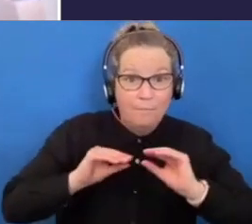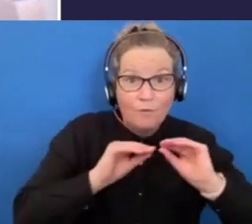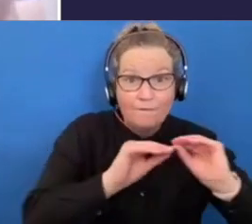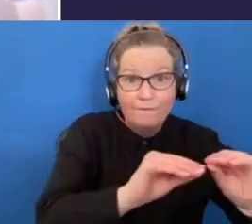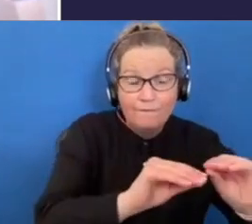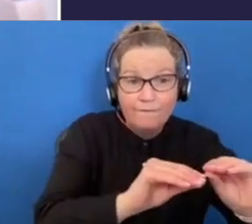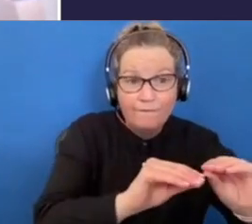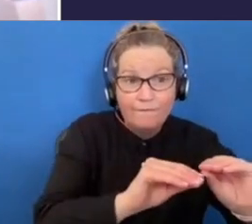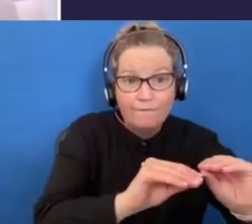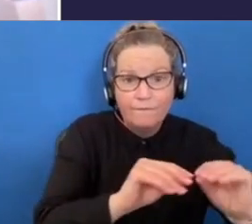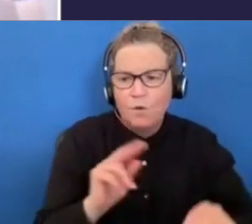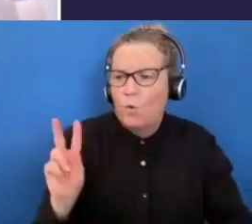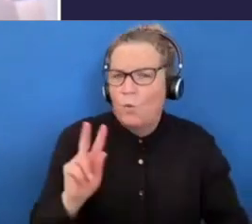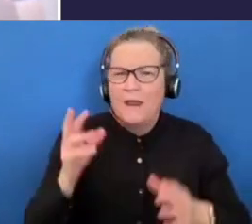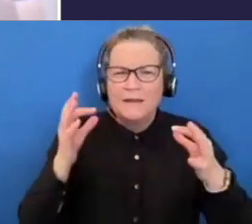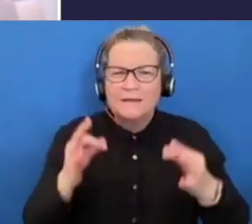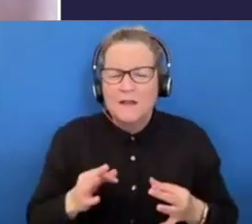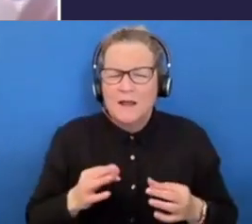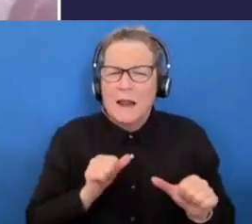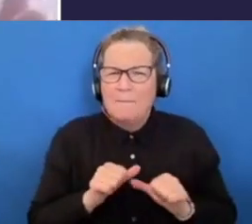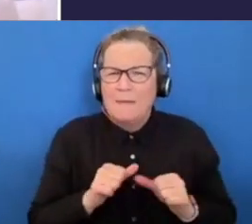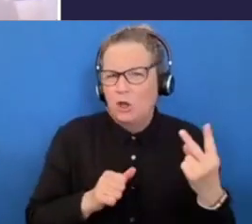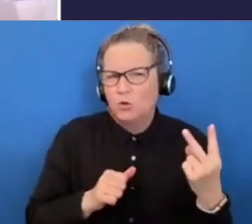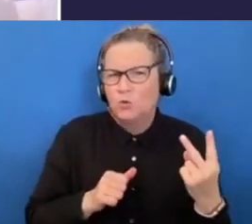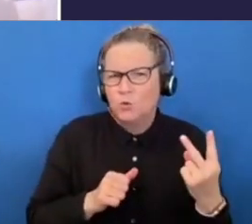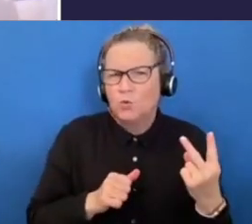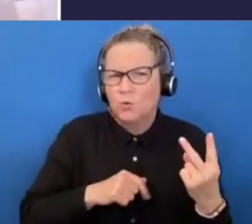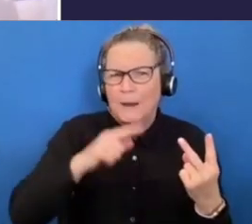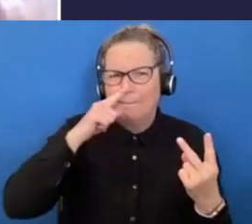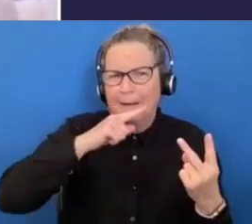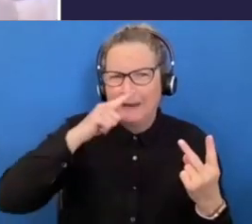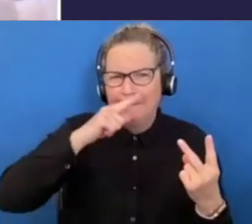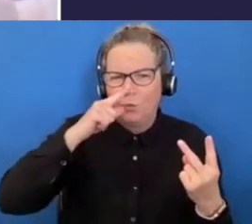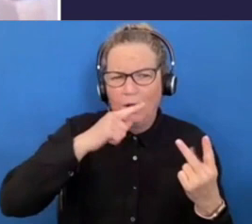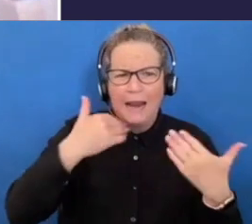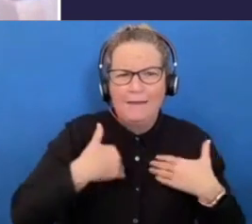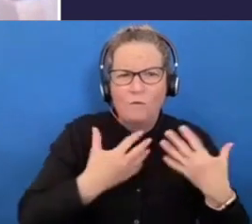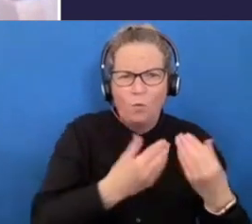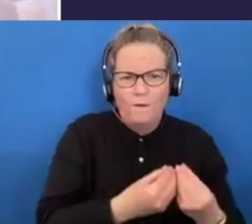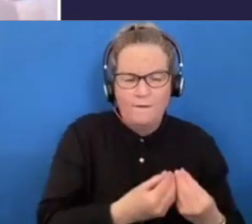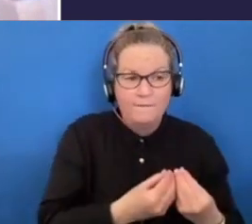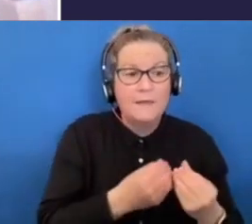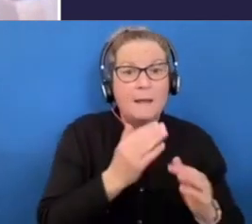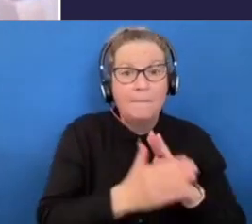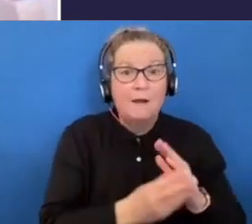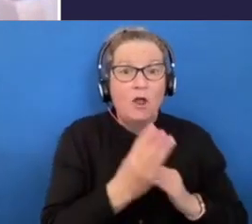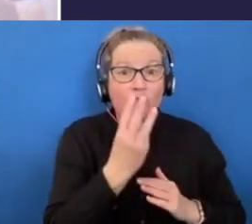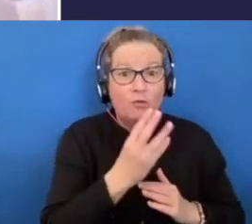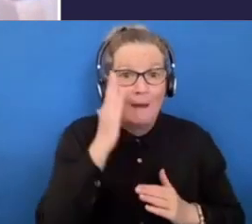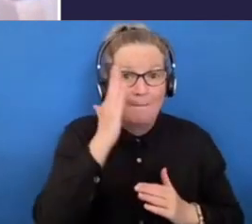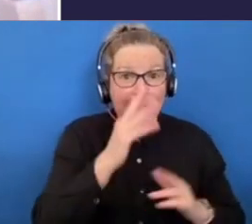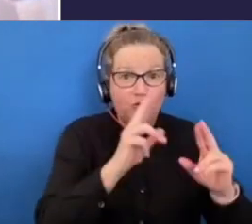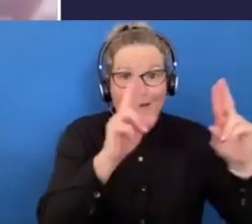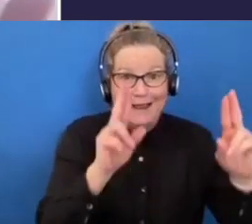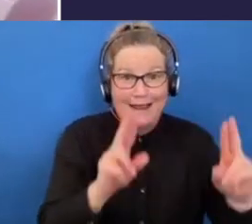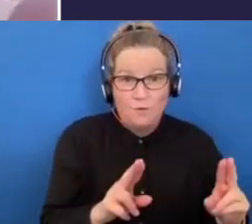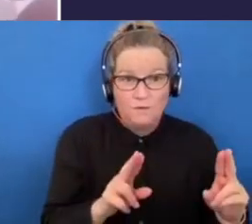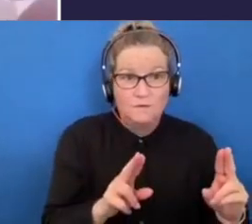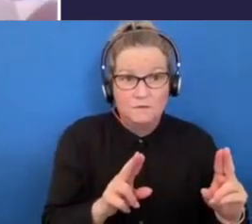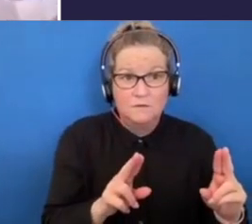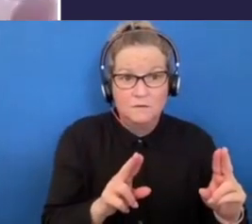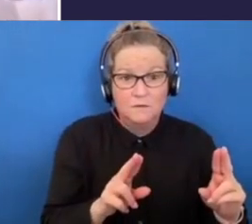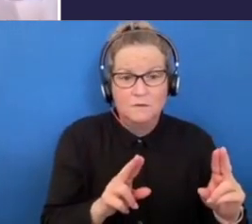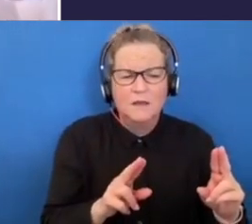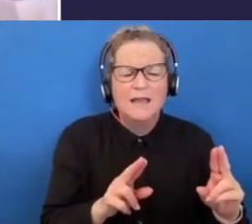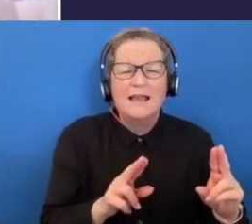have 2 different housemates living in the house. So there's a 3-bedroom house. Very important, we feel, that each person can go to their